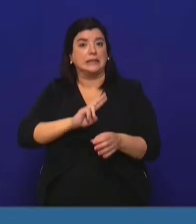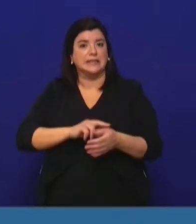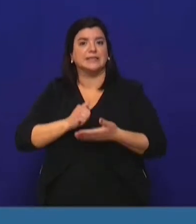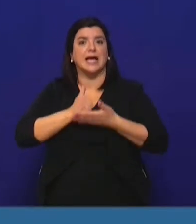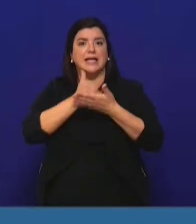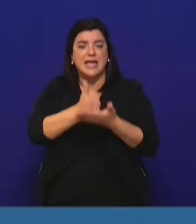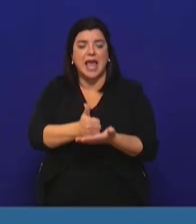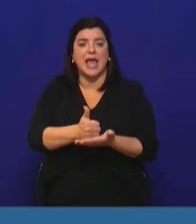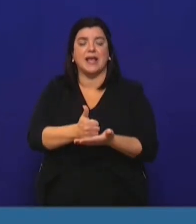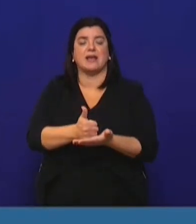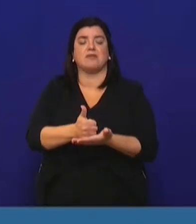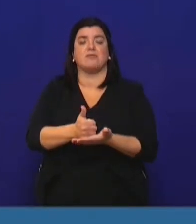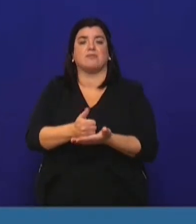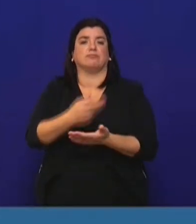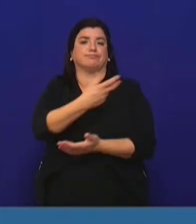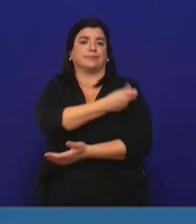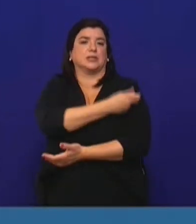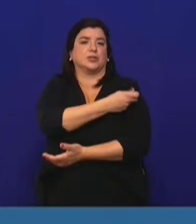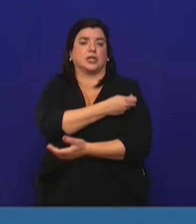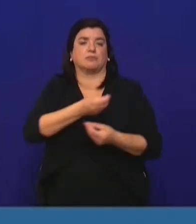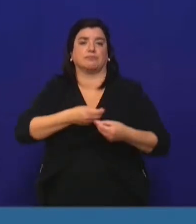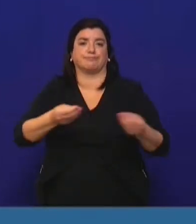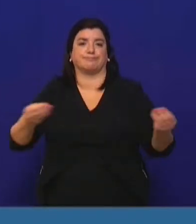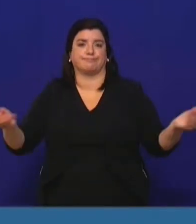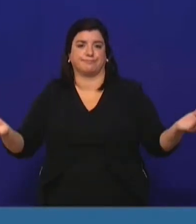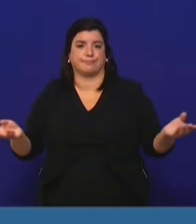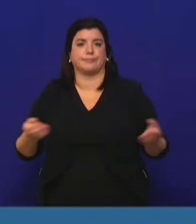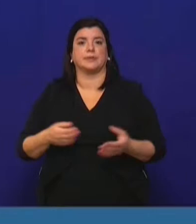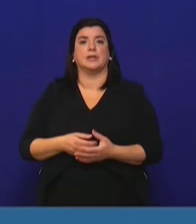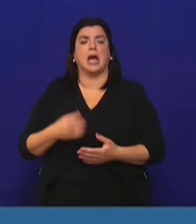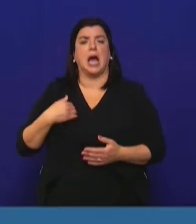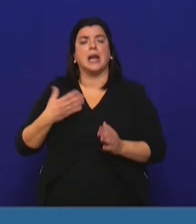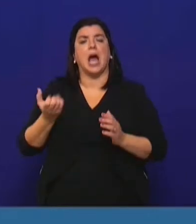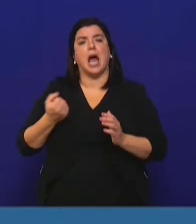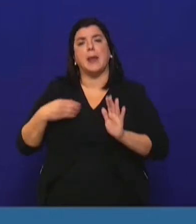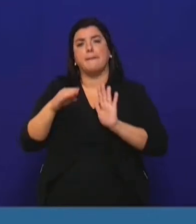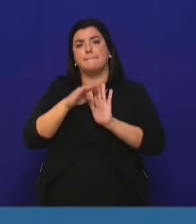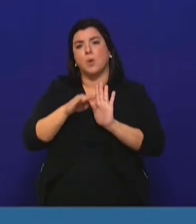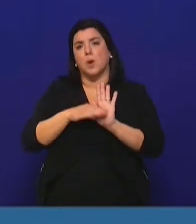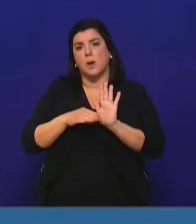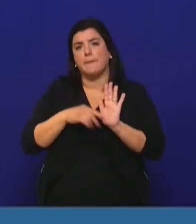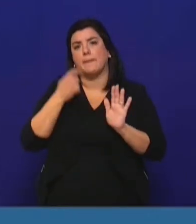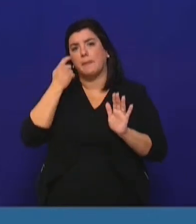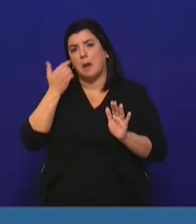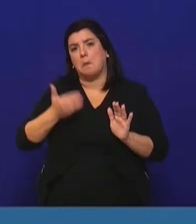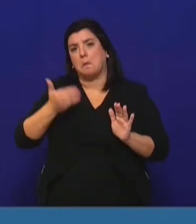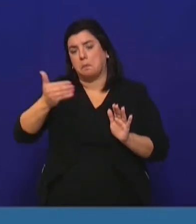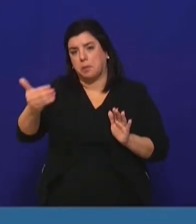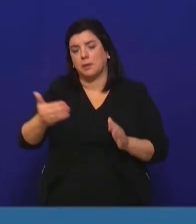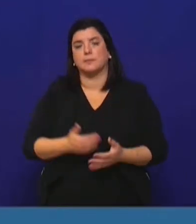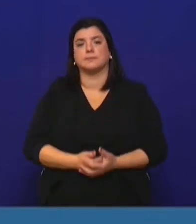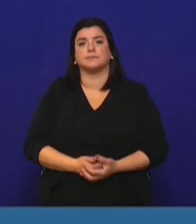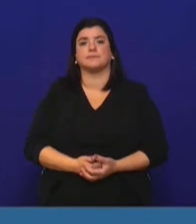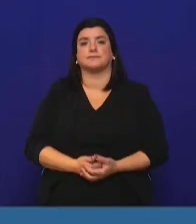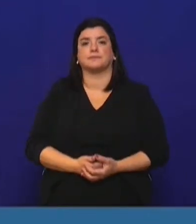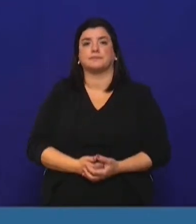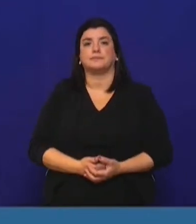fl-amministrazzjoni ta' din it-tilqima u kif ikollna ukoll il-programm aħna nkunu qegħdin nikkollaboraw ukoll ma' dawn it-tobba.